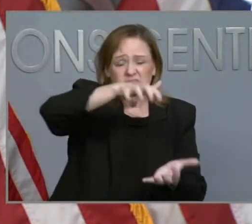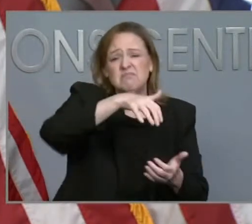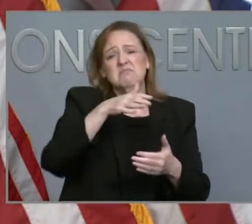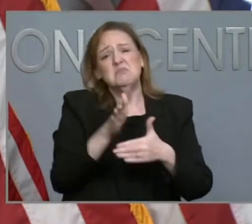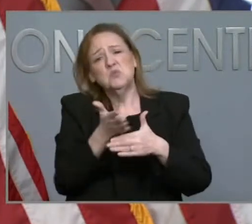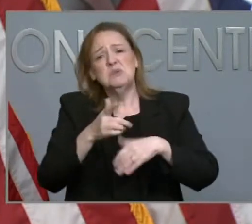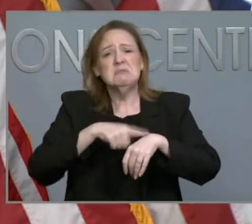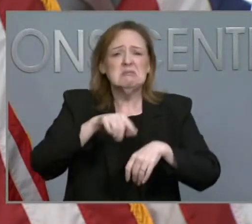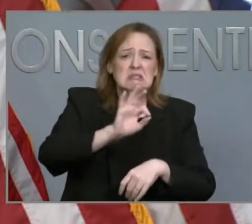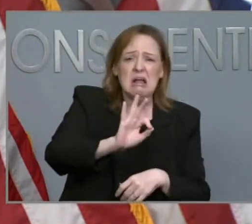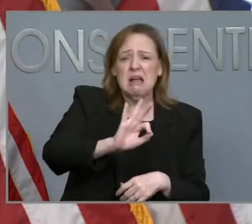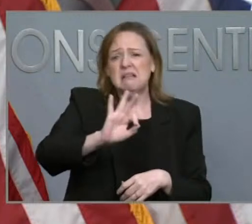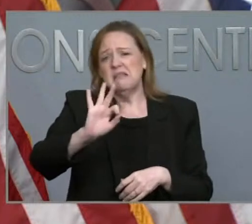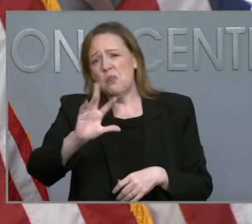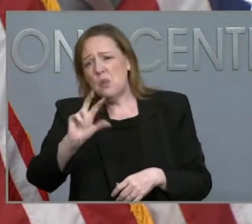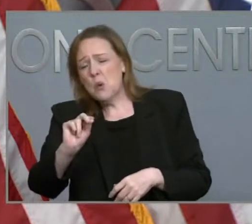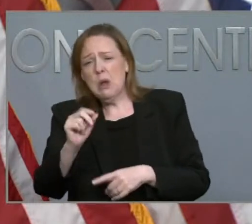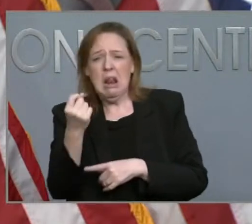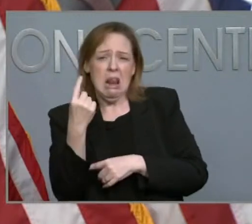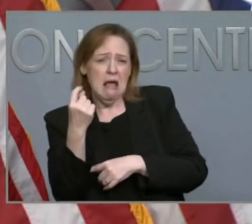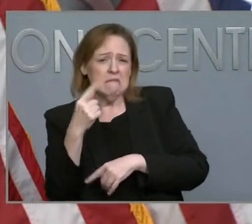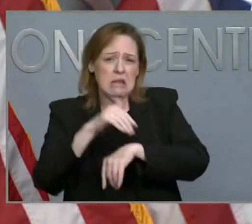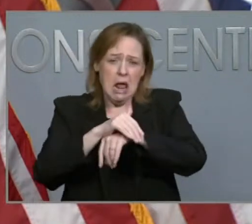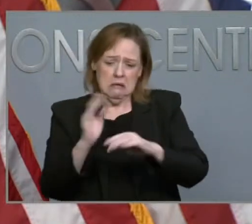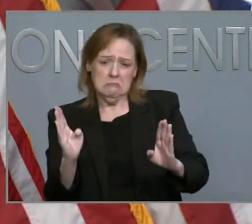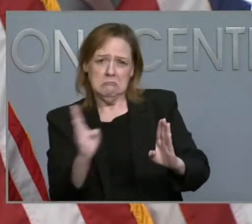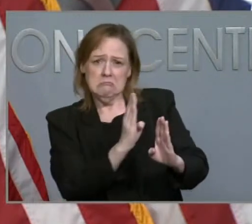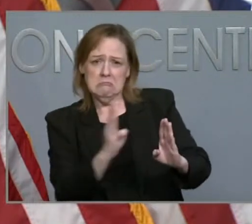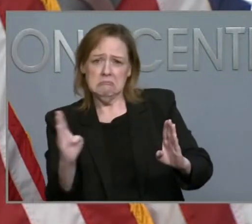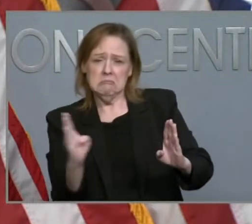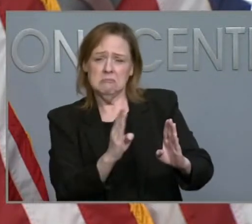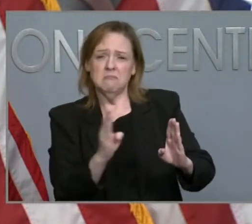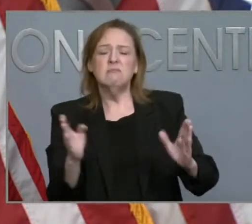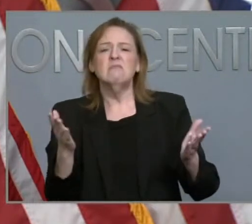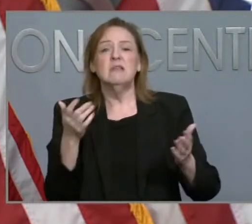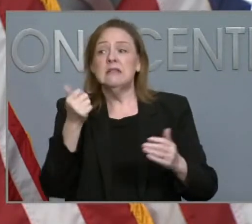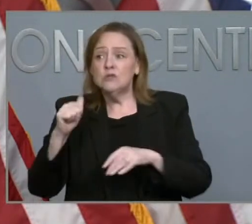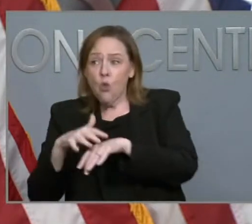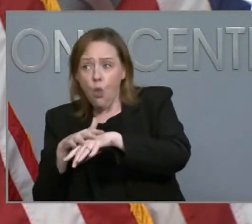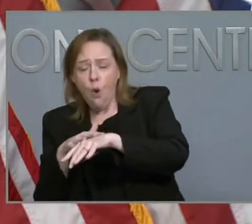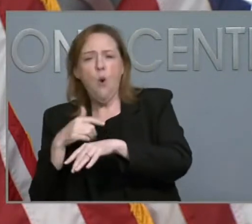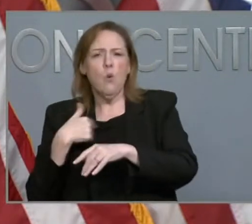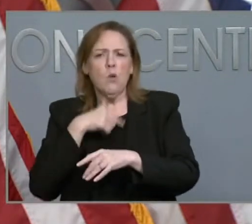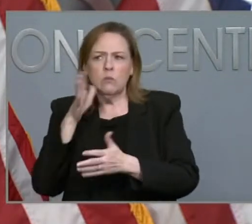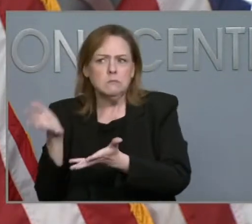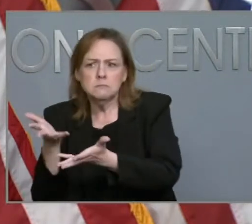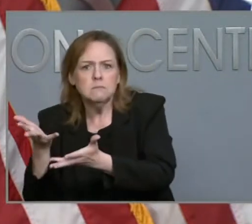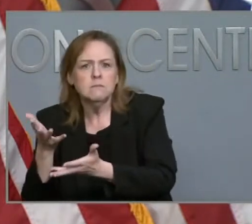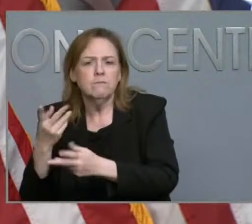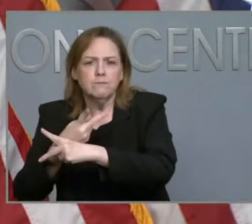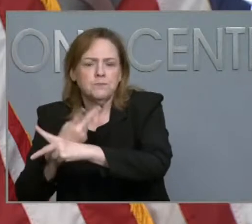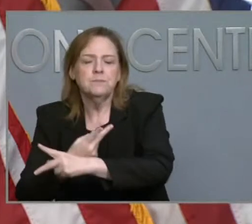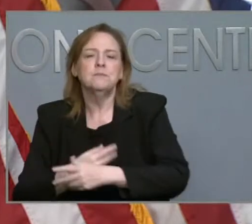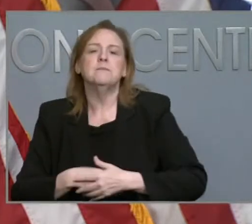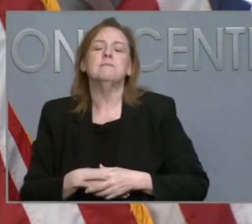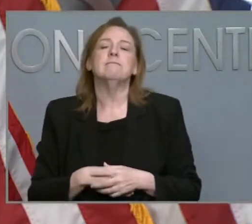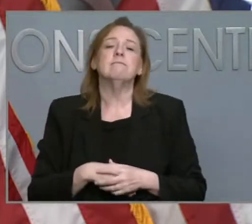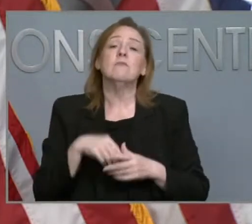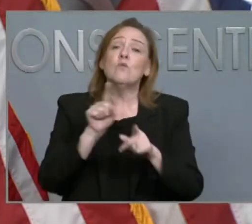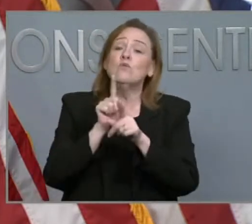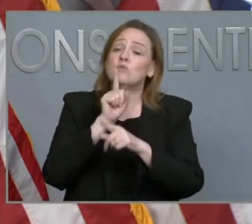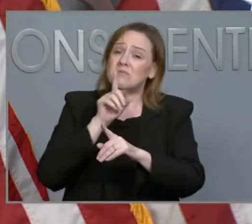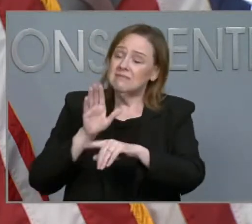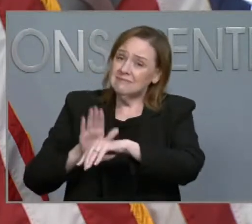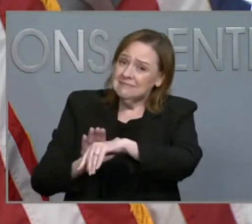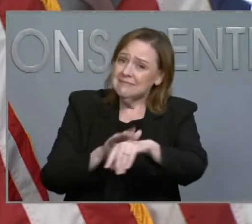p.m. And we'll address anything that's running slower than that. We'll also caution everyone